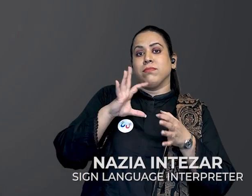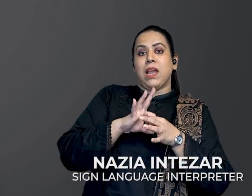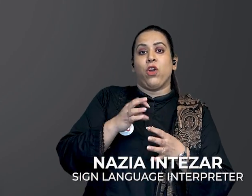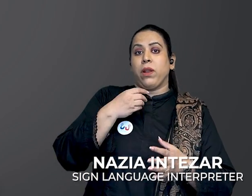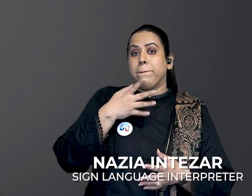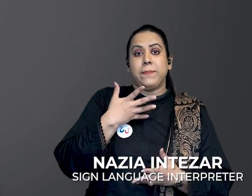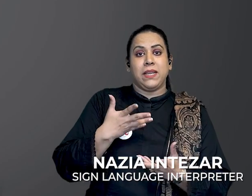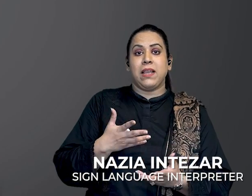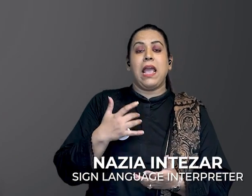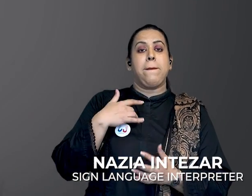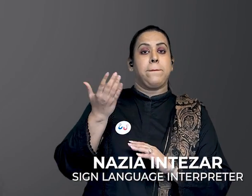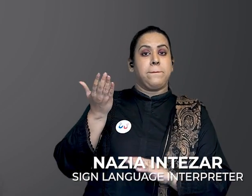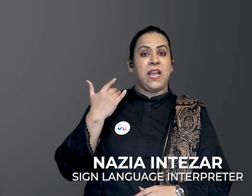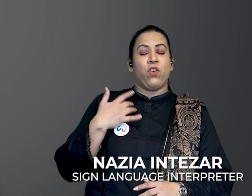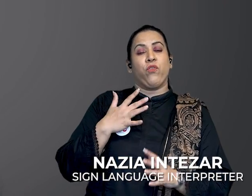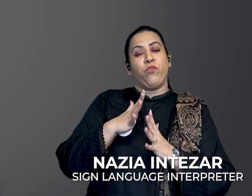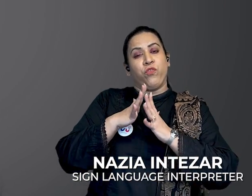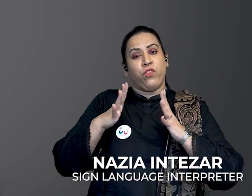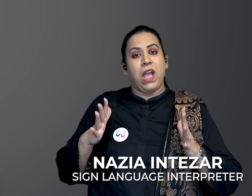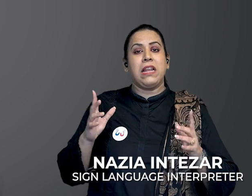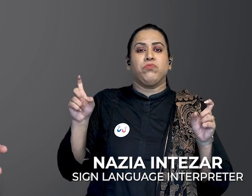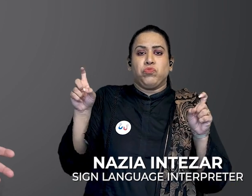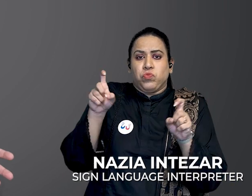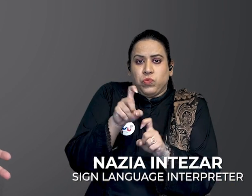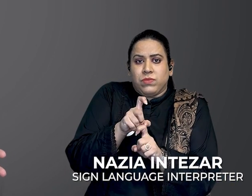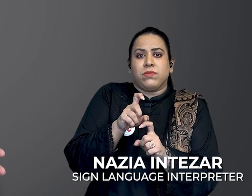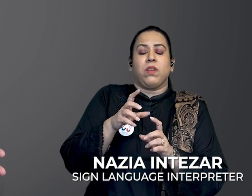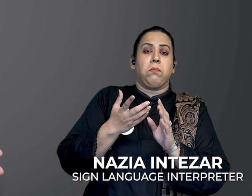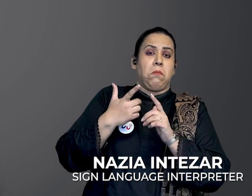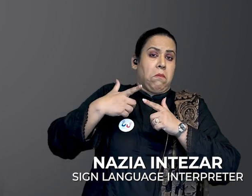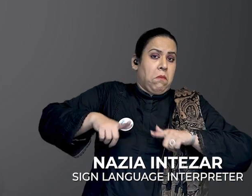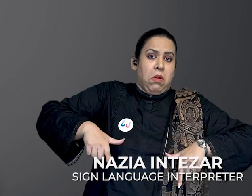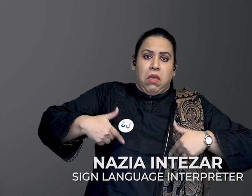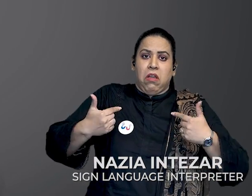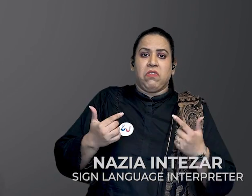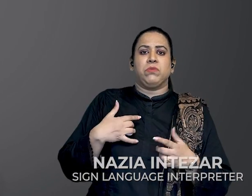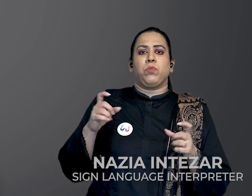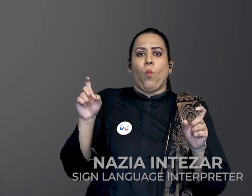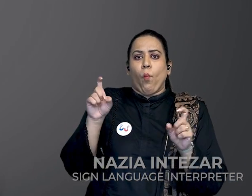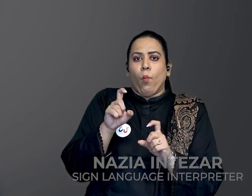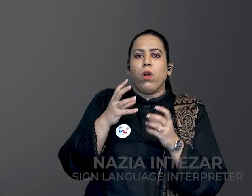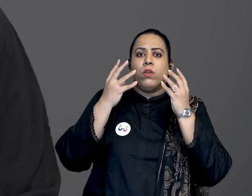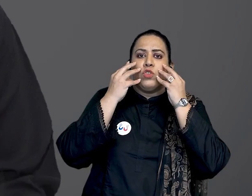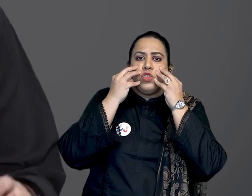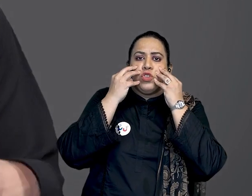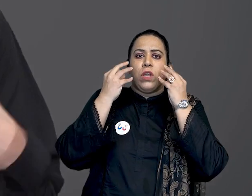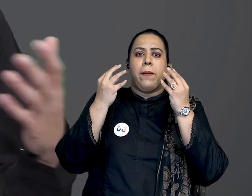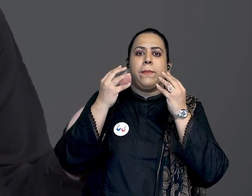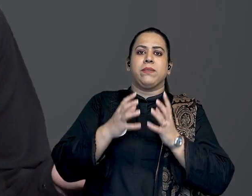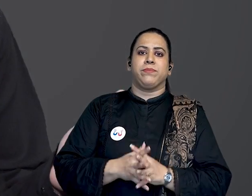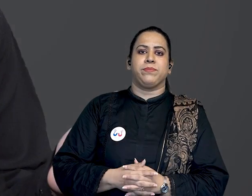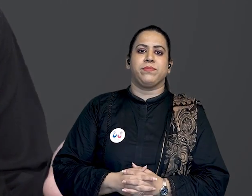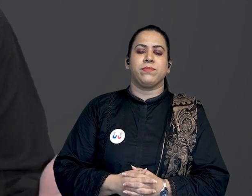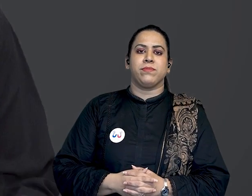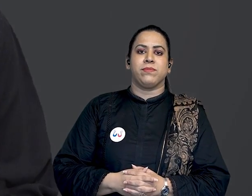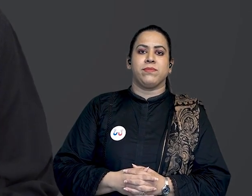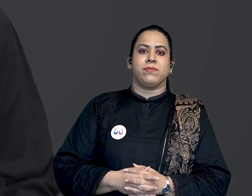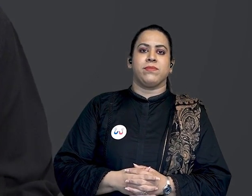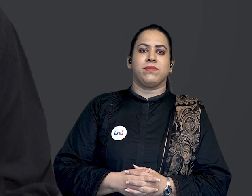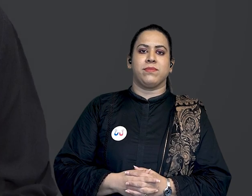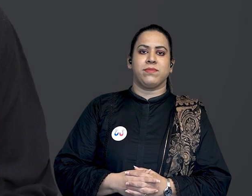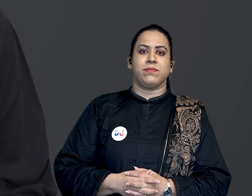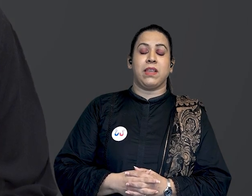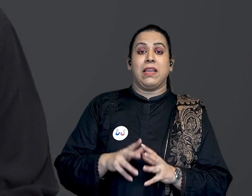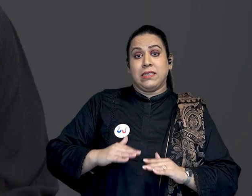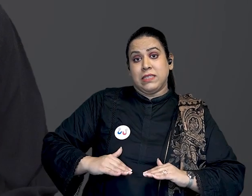wasn't very skinny all my life. I was called Chubby Cheeks when I was young. And grew up till the age of 13,